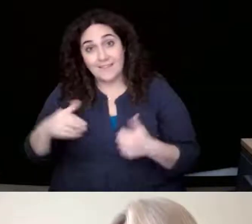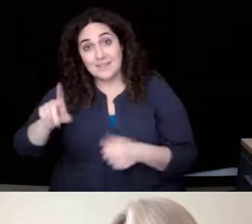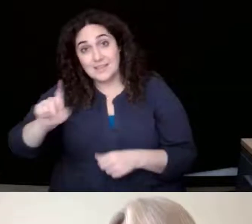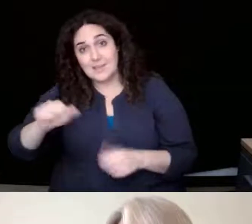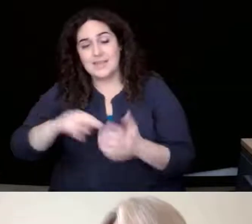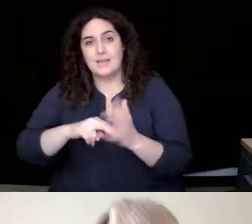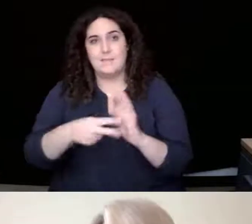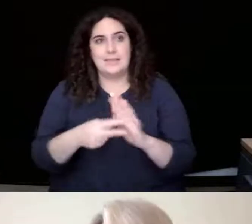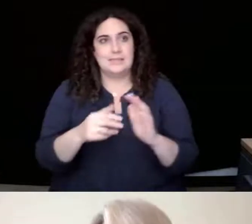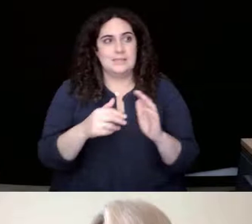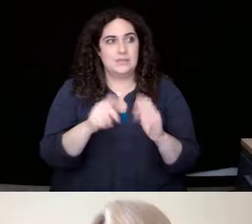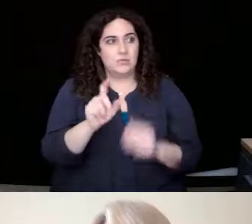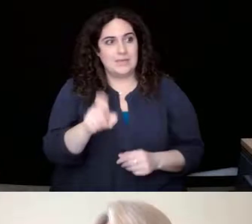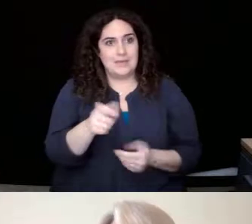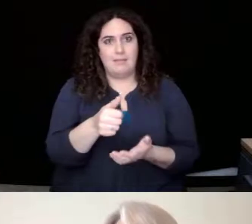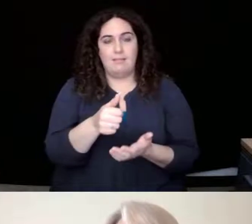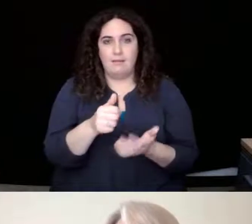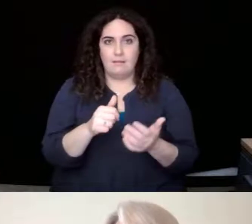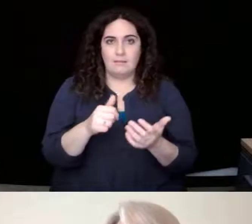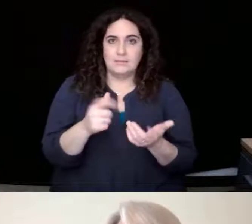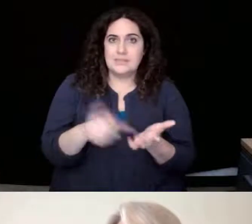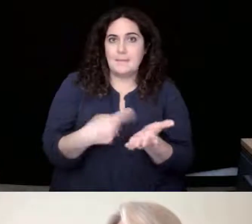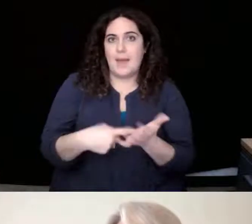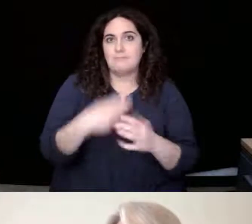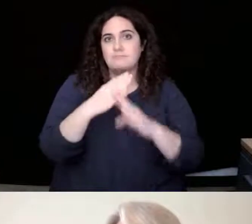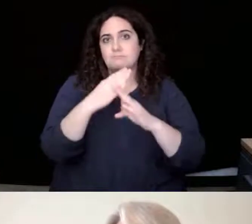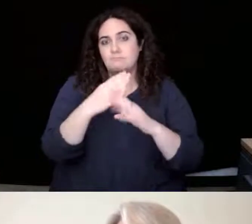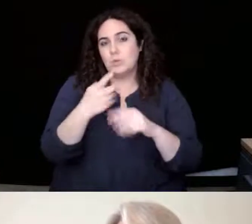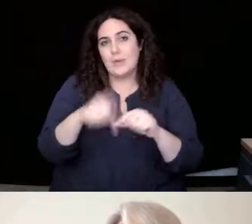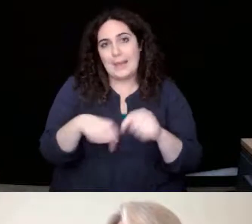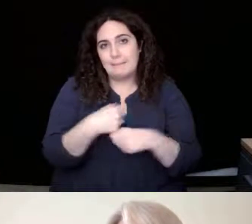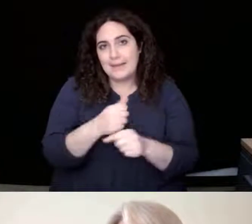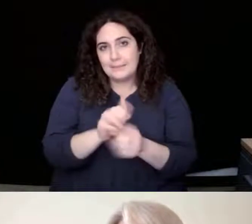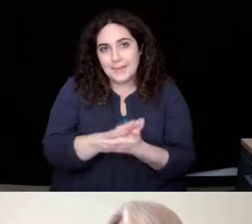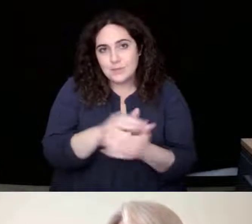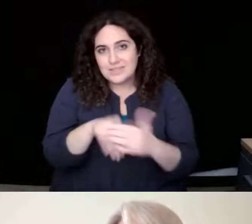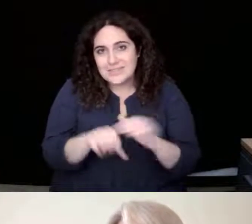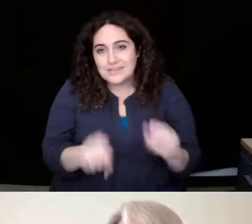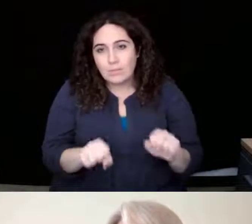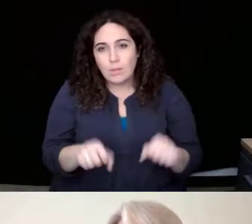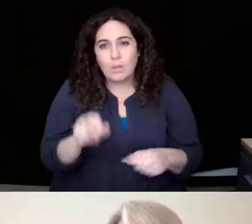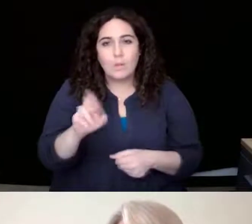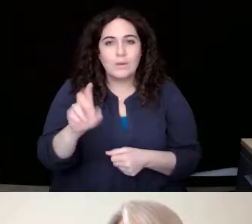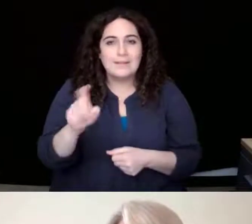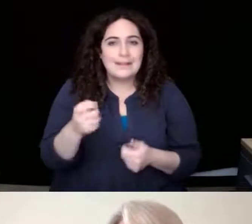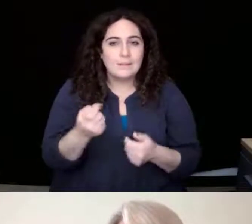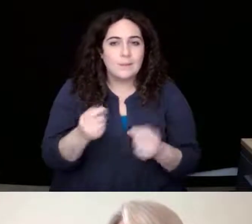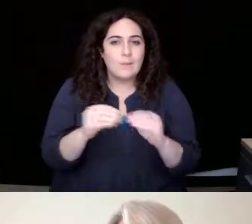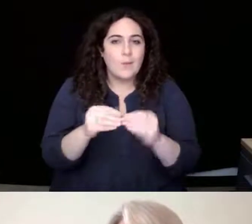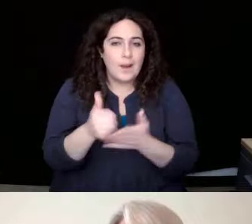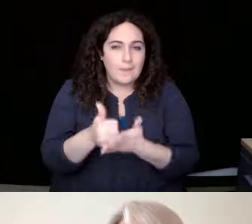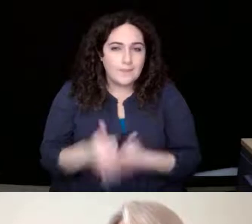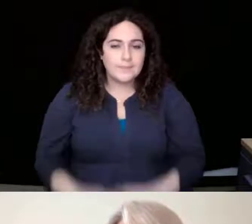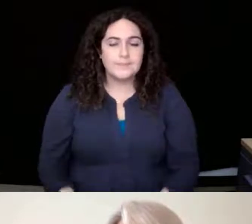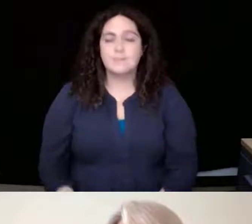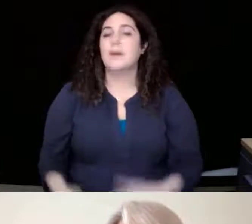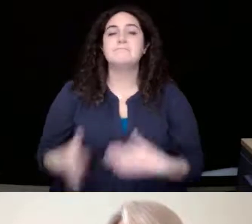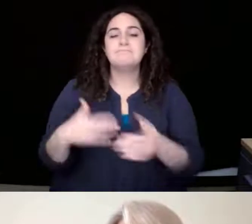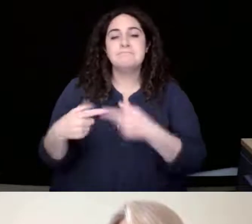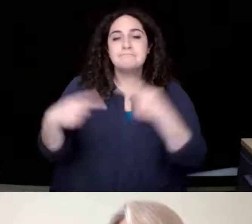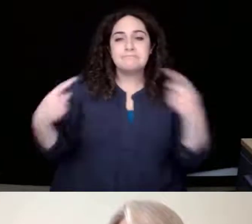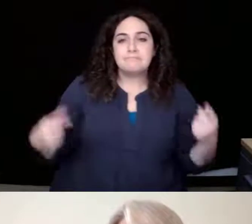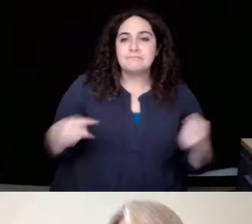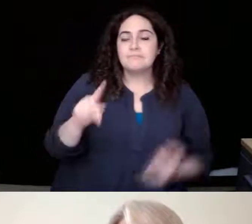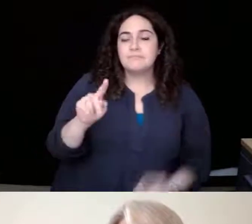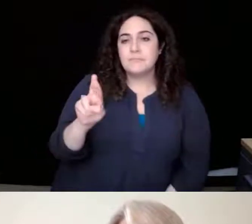Kristen's project is kind of looking more at kind of the graduate student experience and kind